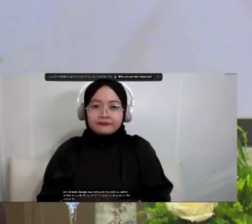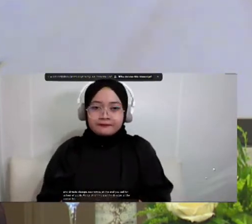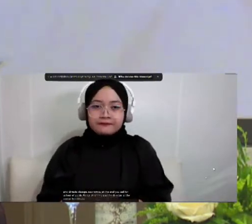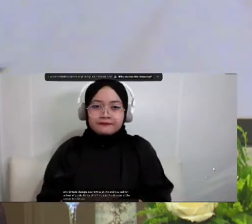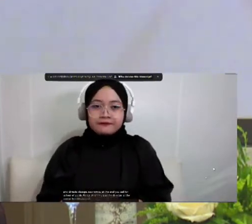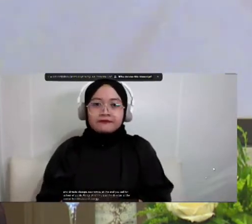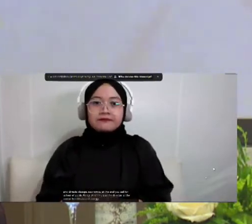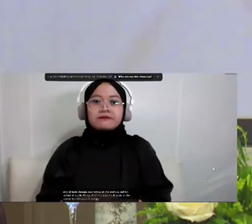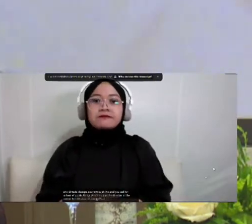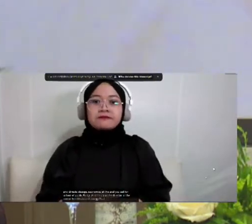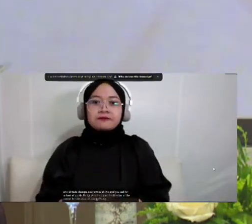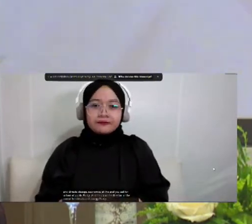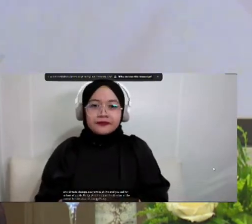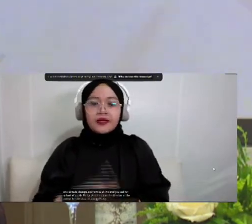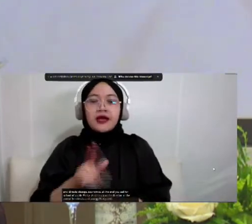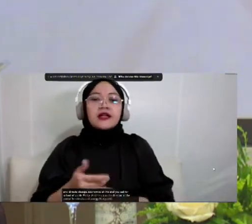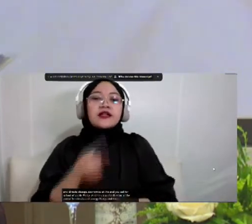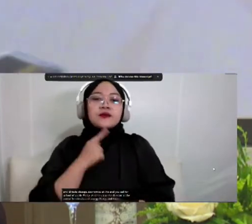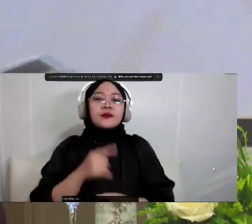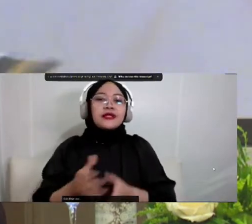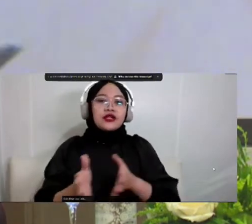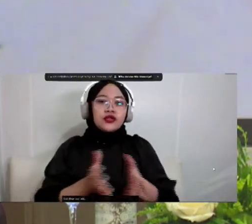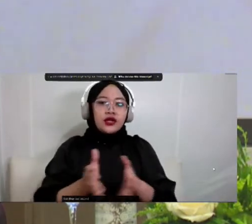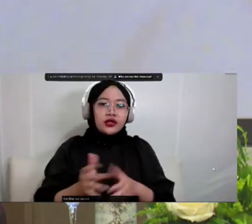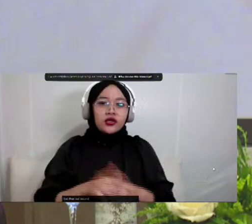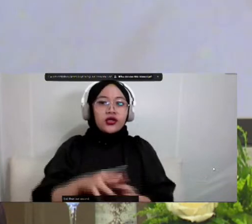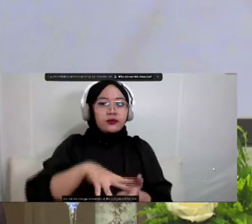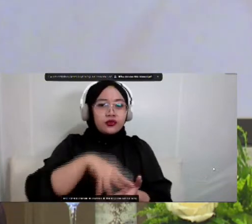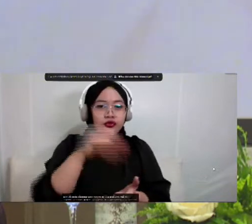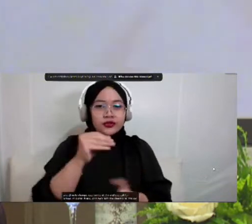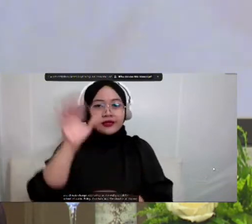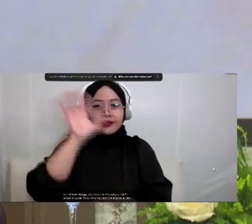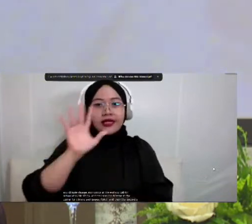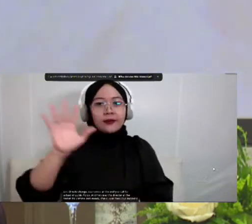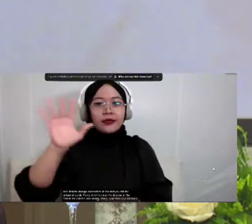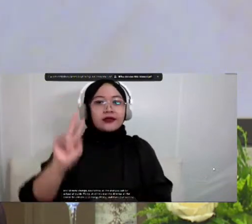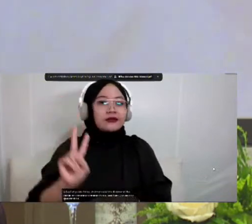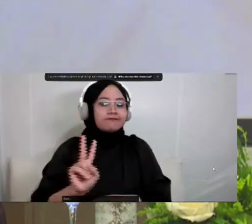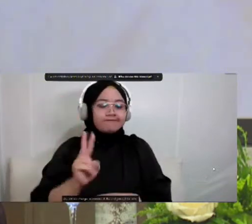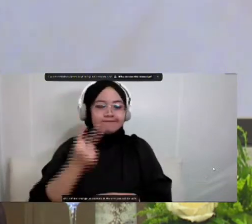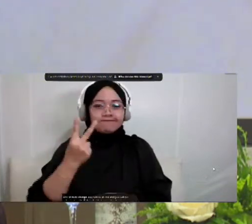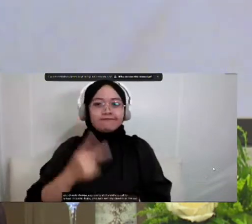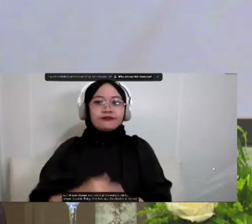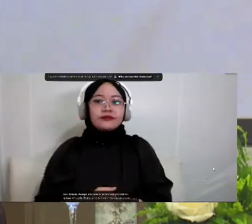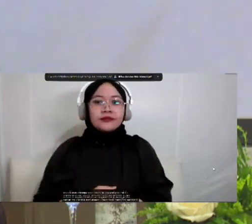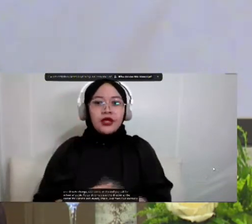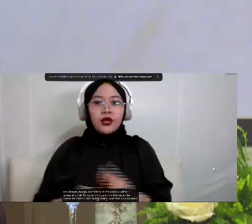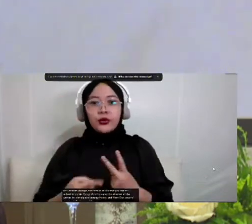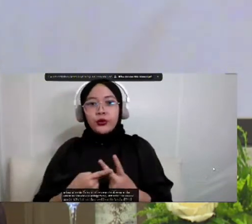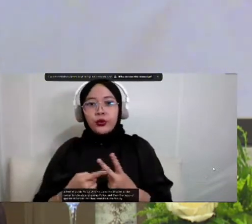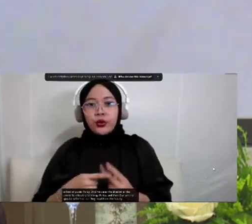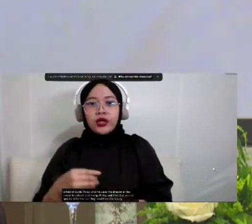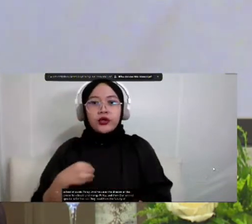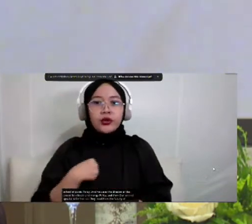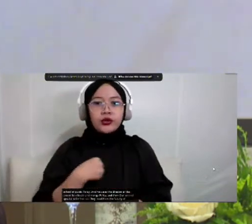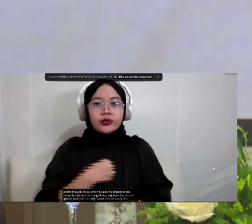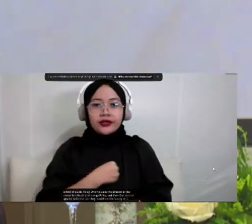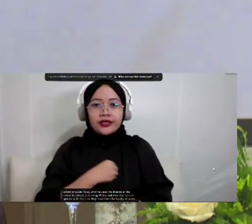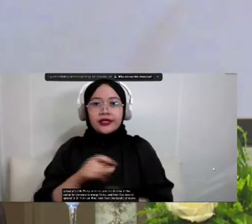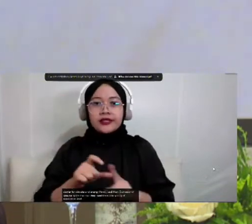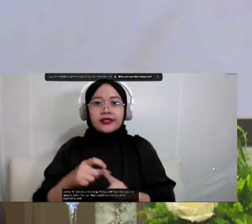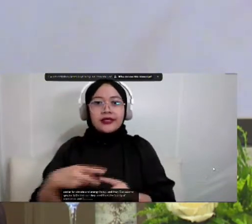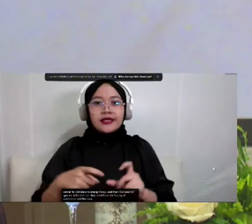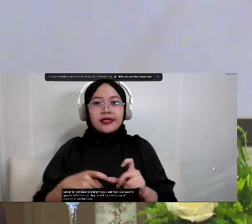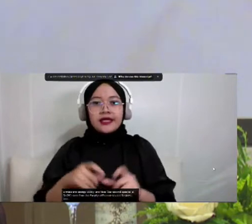Energy Policy. And then our second speaker is Dr. Desi Adaryani from the Faculty of Economics and